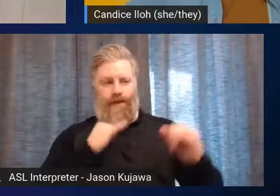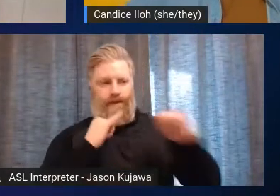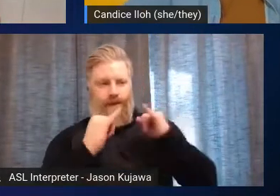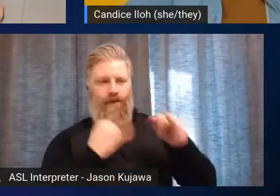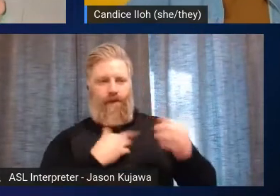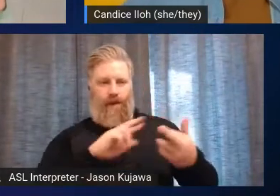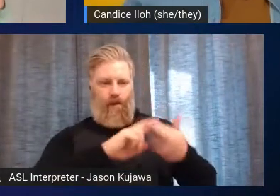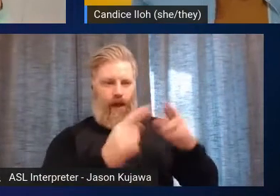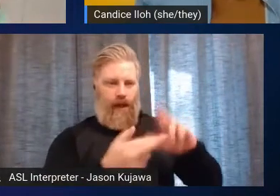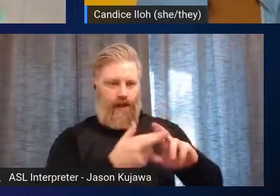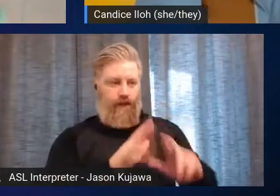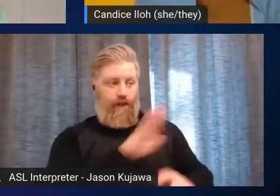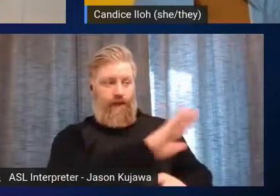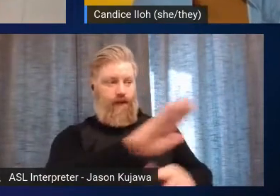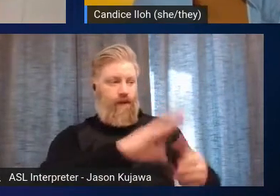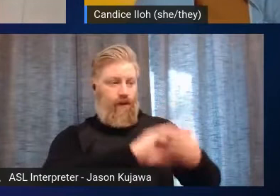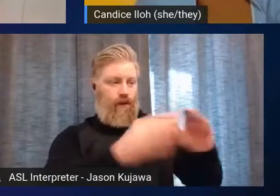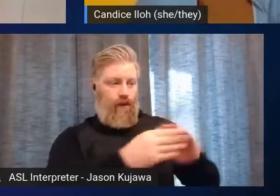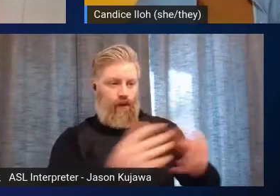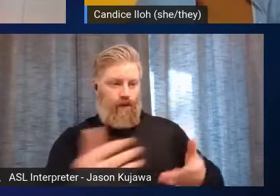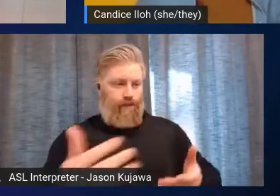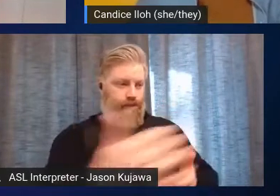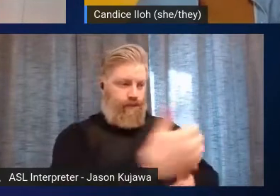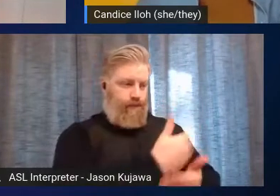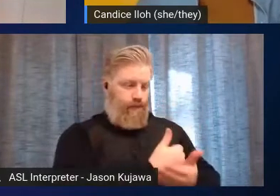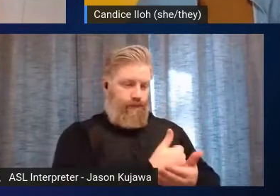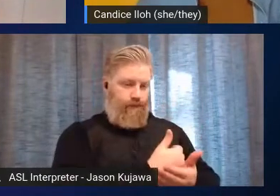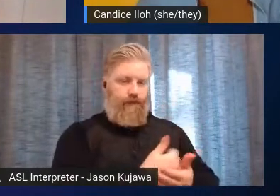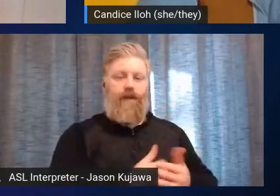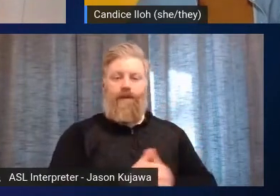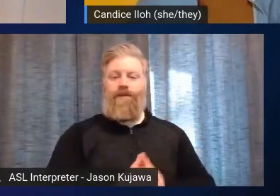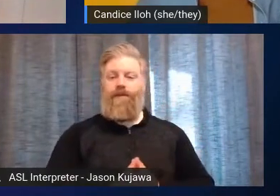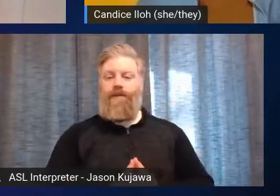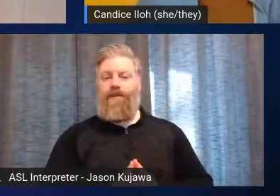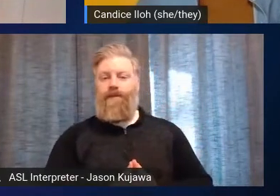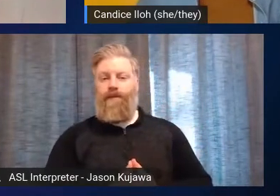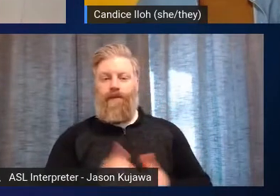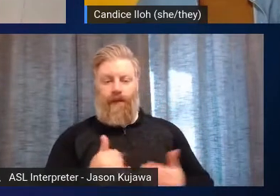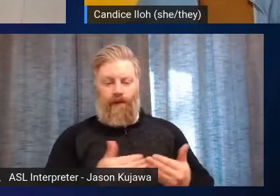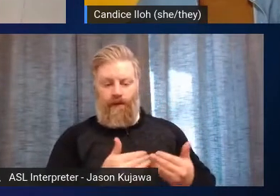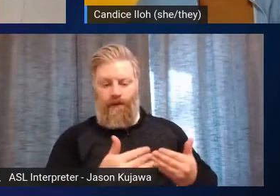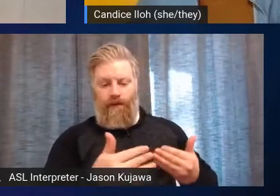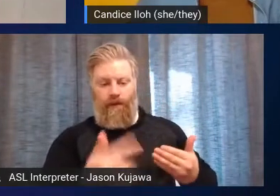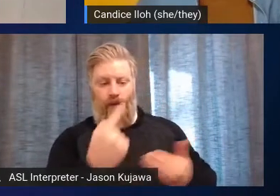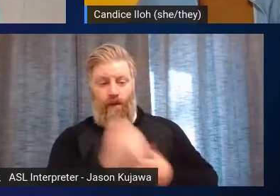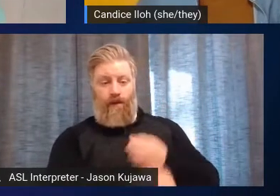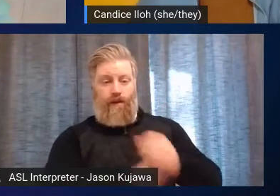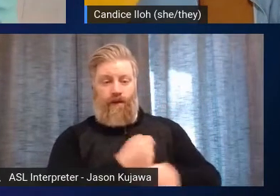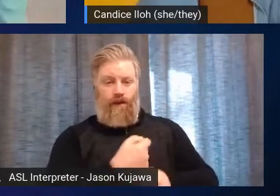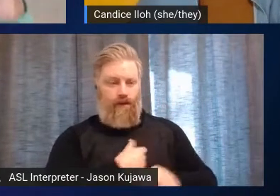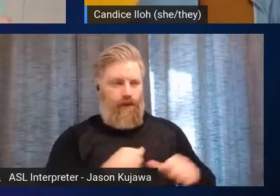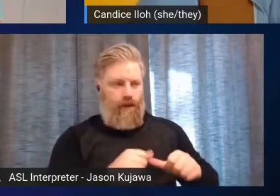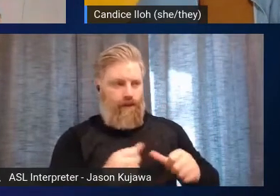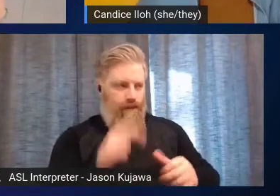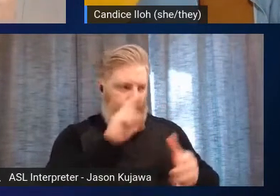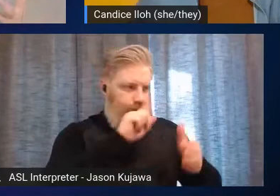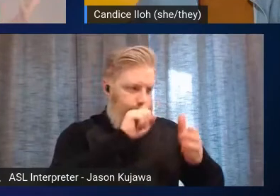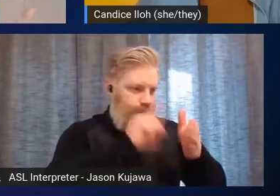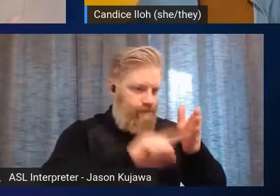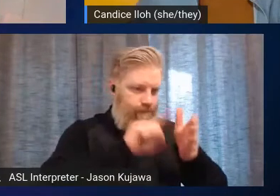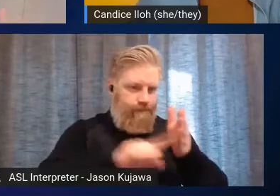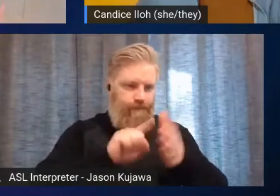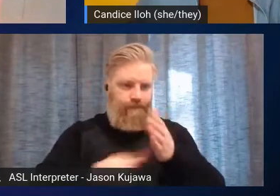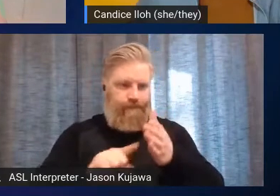their stories, and as I continued that throughout kind of the next year or so, and I started listening to these